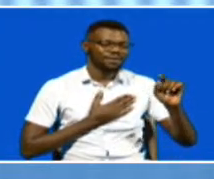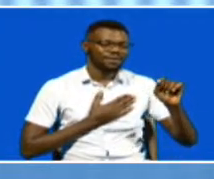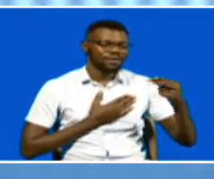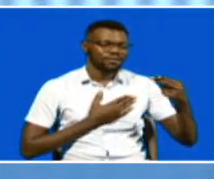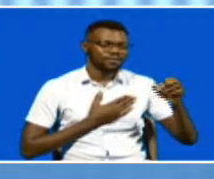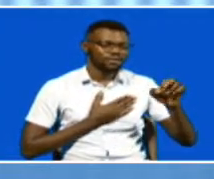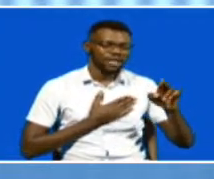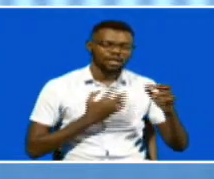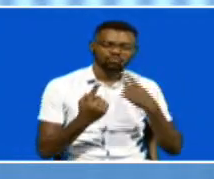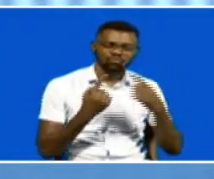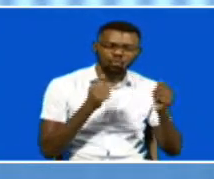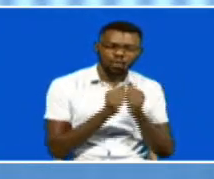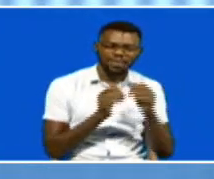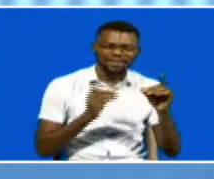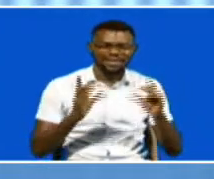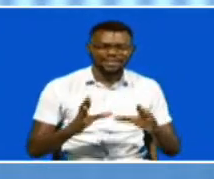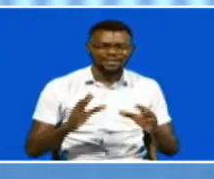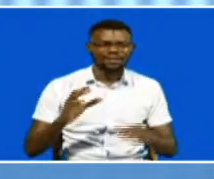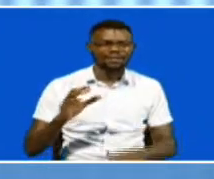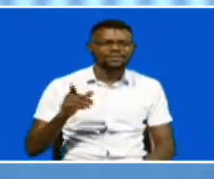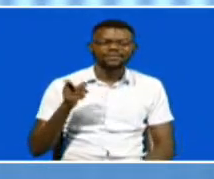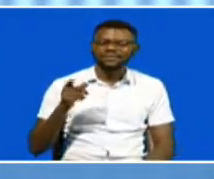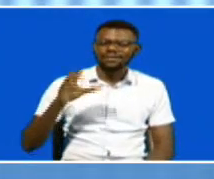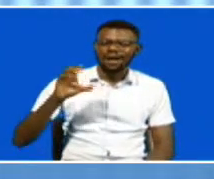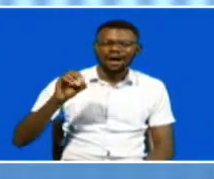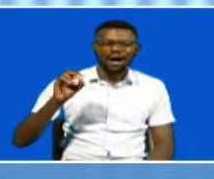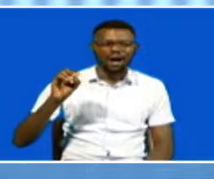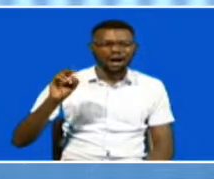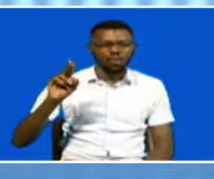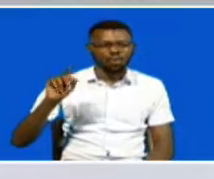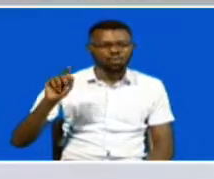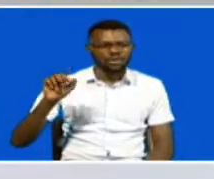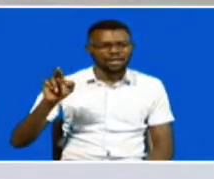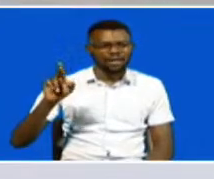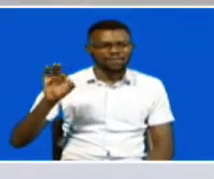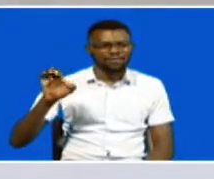how big the impact of counterfeit trade is.